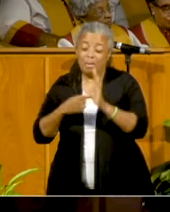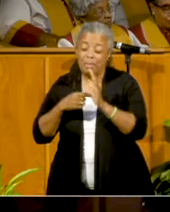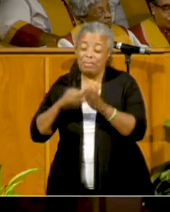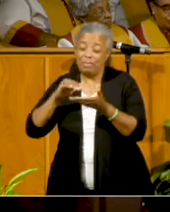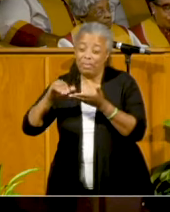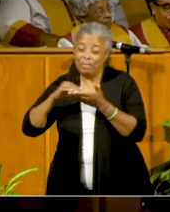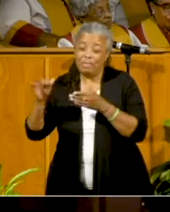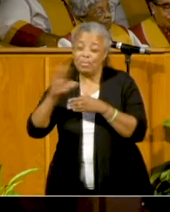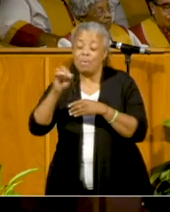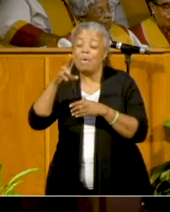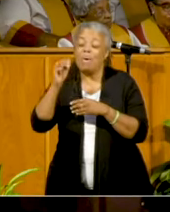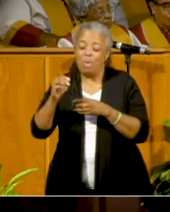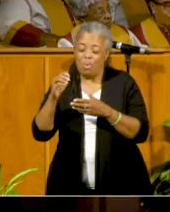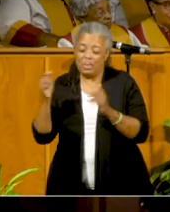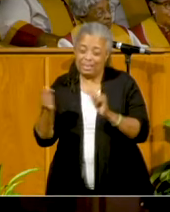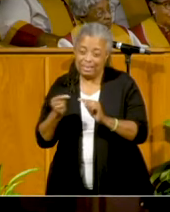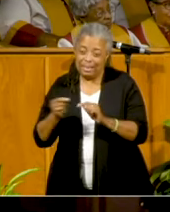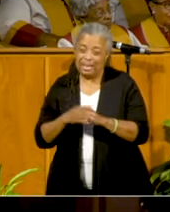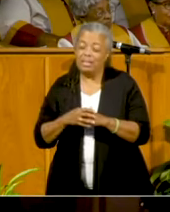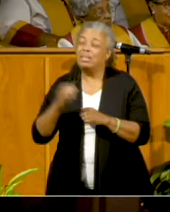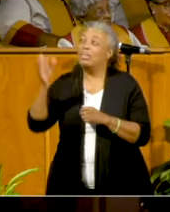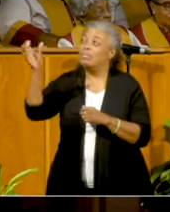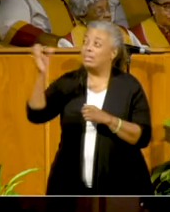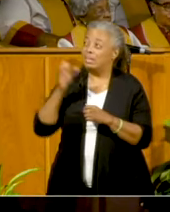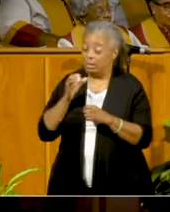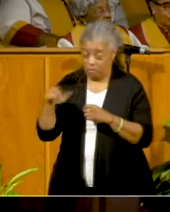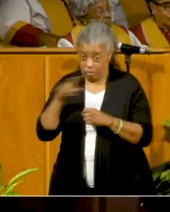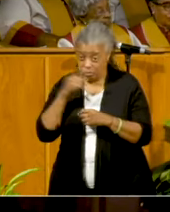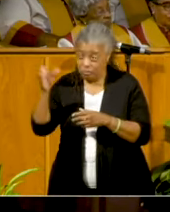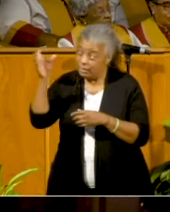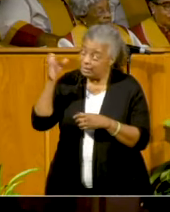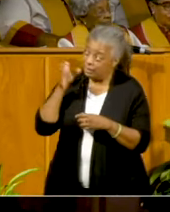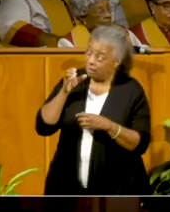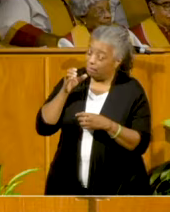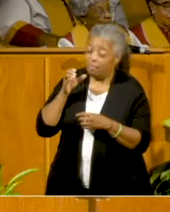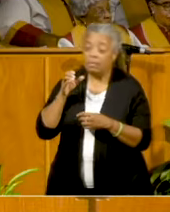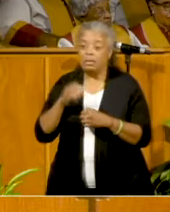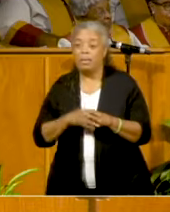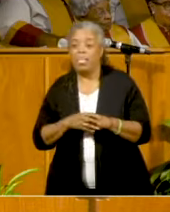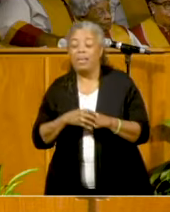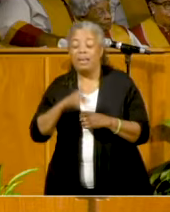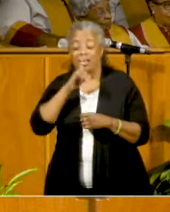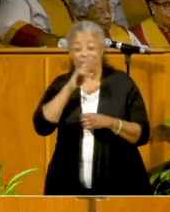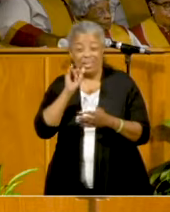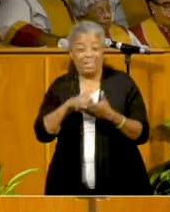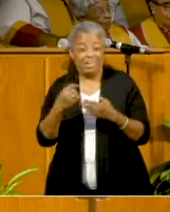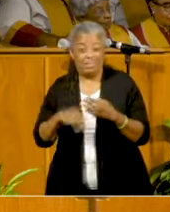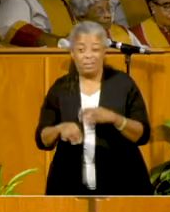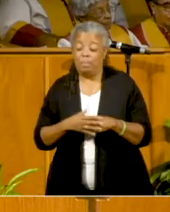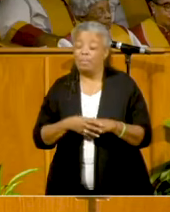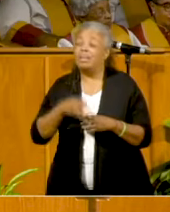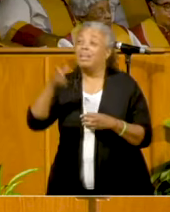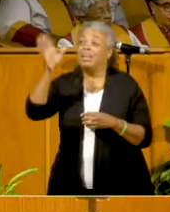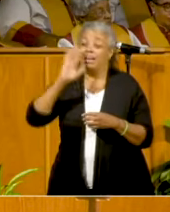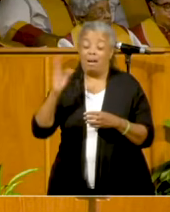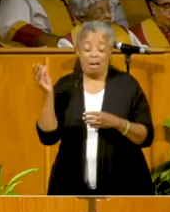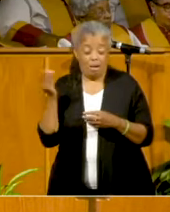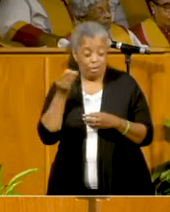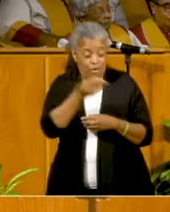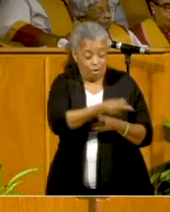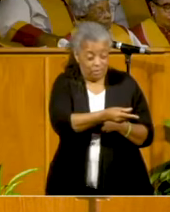for your own sin. Do you receive it? It's really that simple. God offers